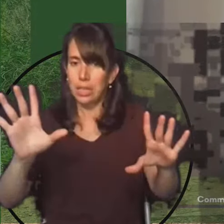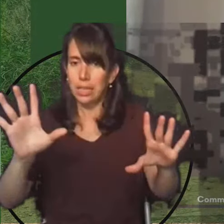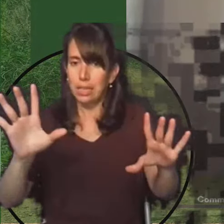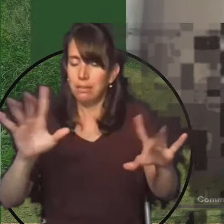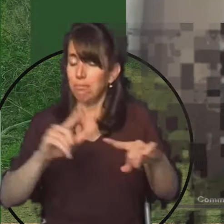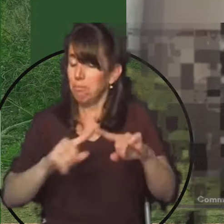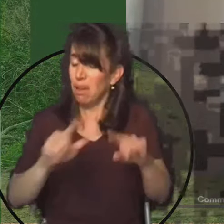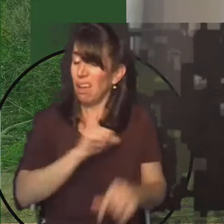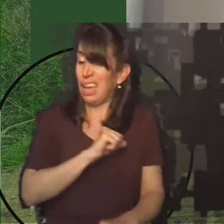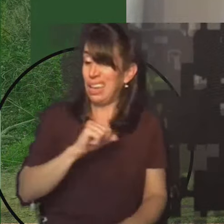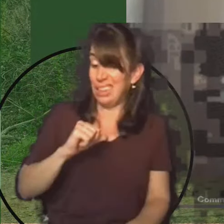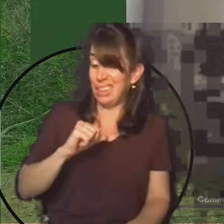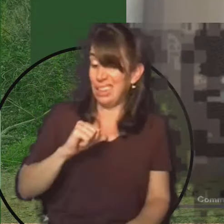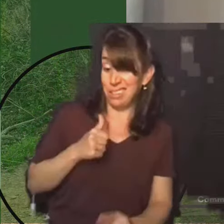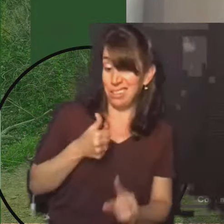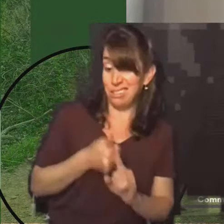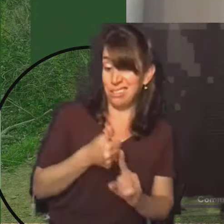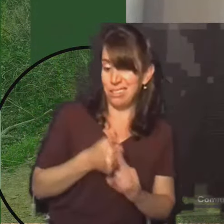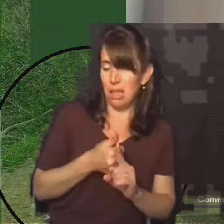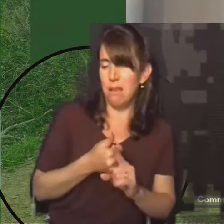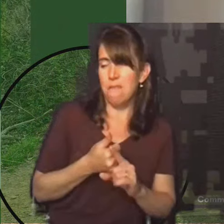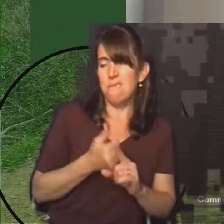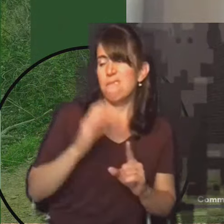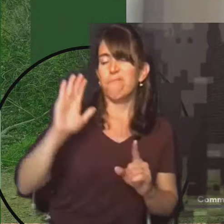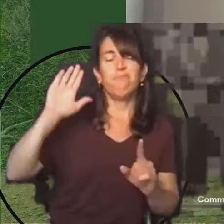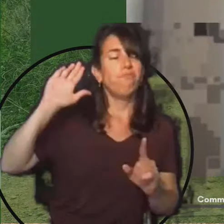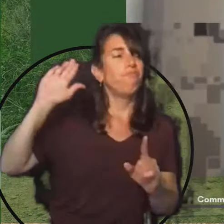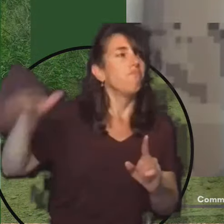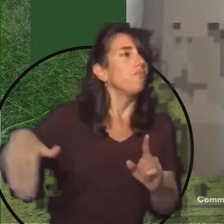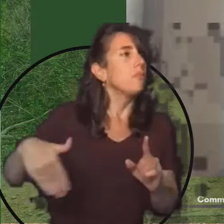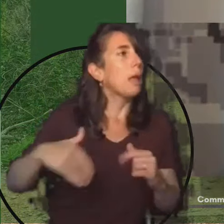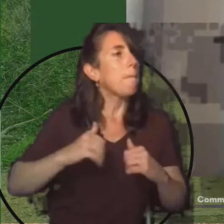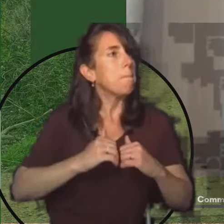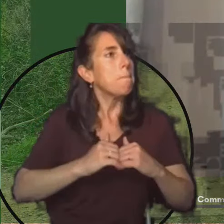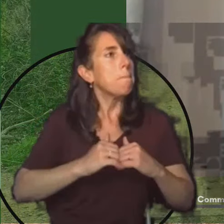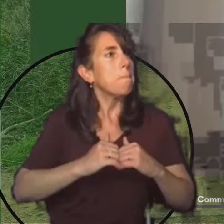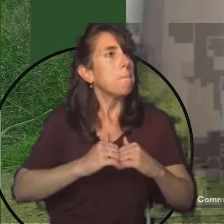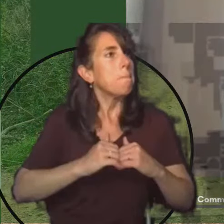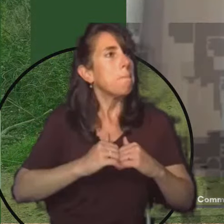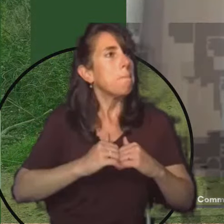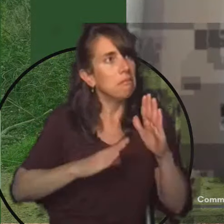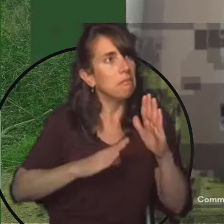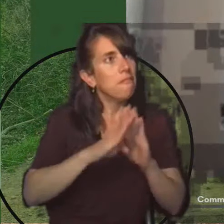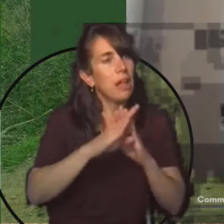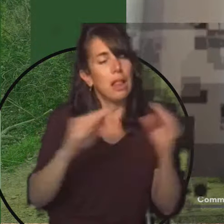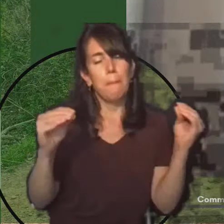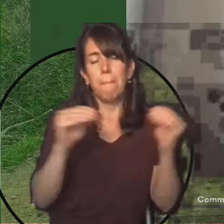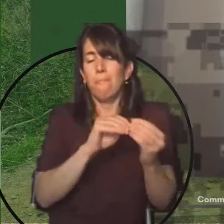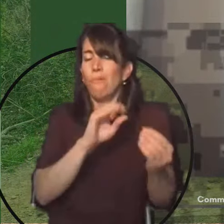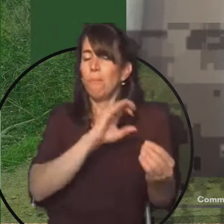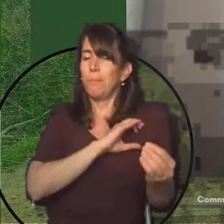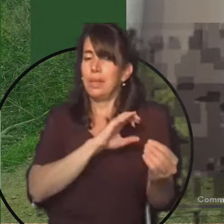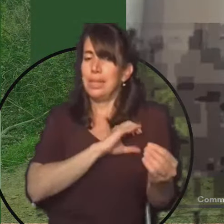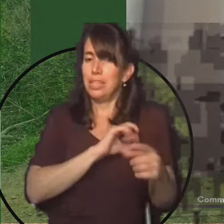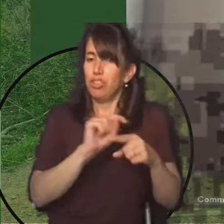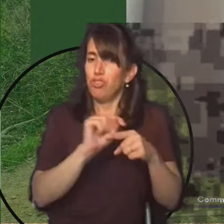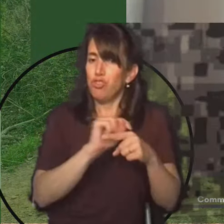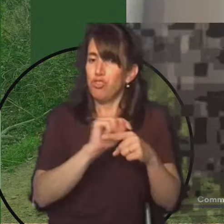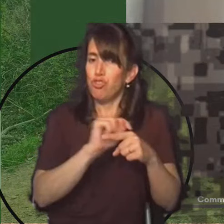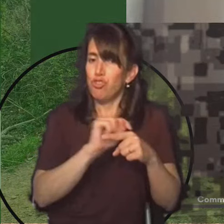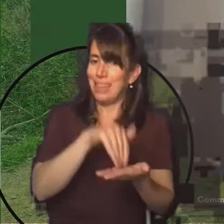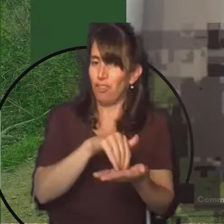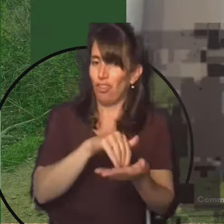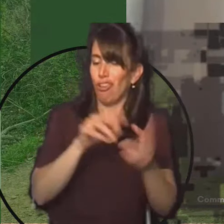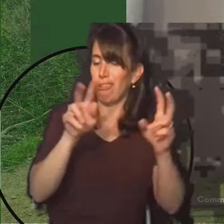down and to build out this militarized or attempt to build out this militarized police training center that again